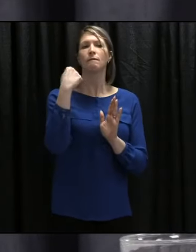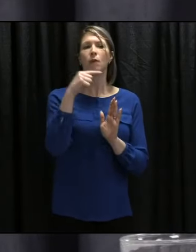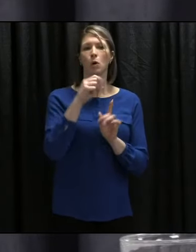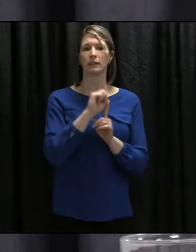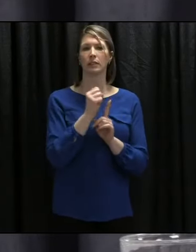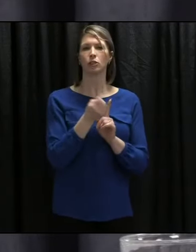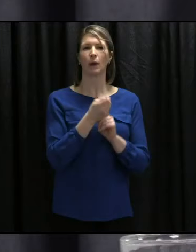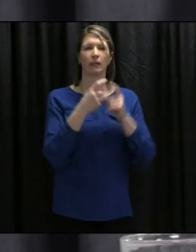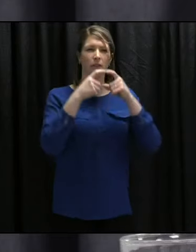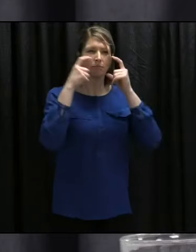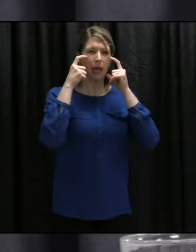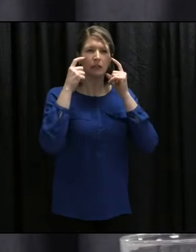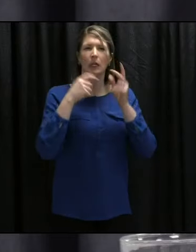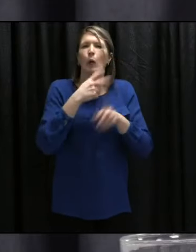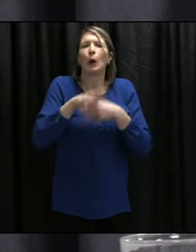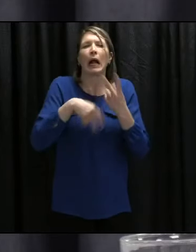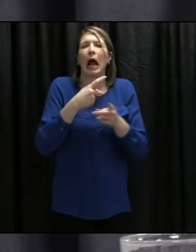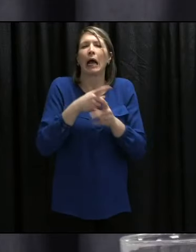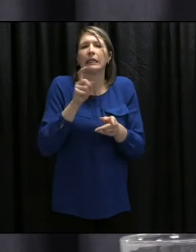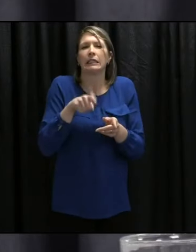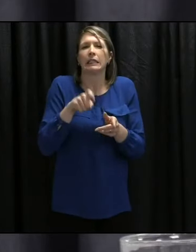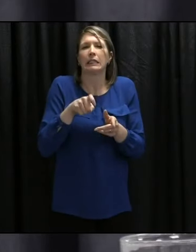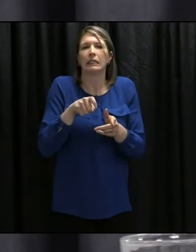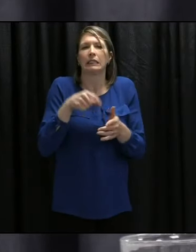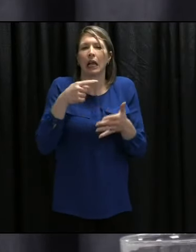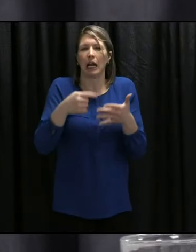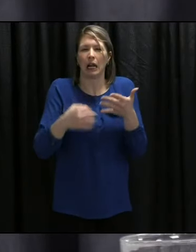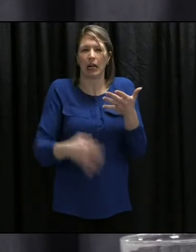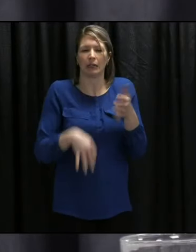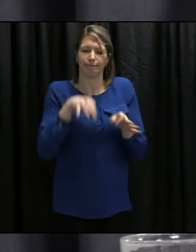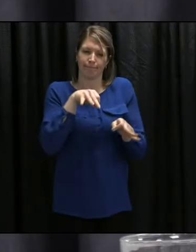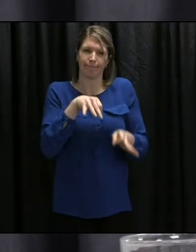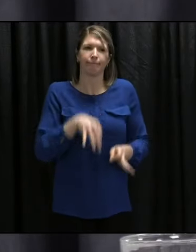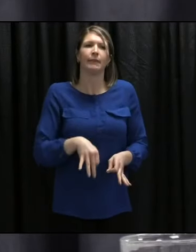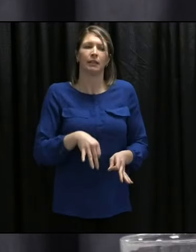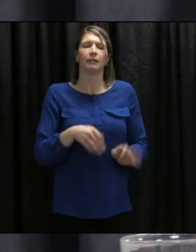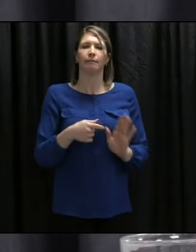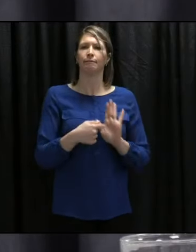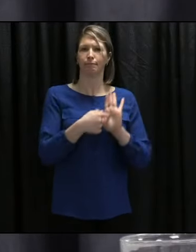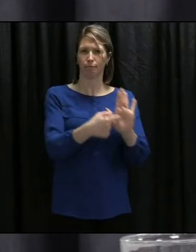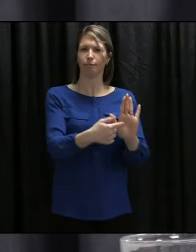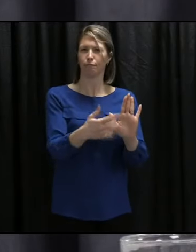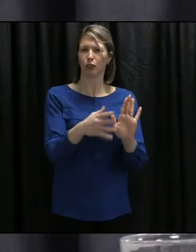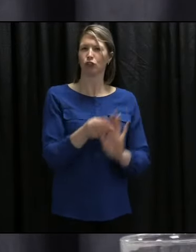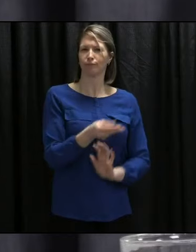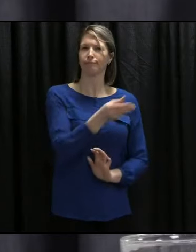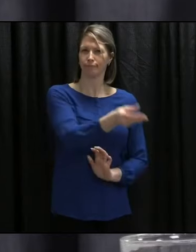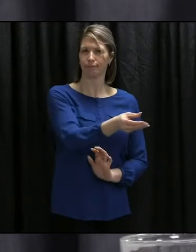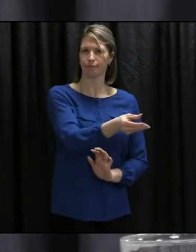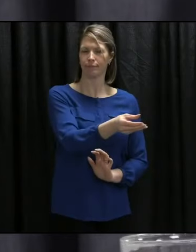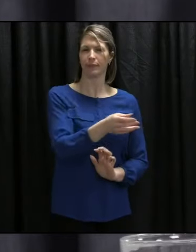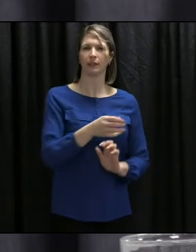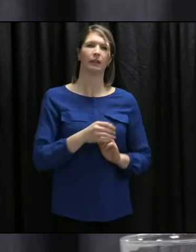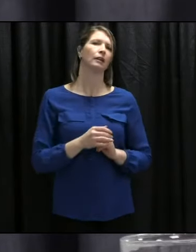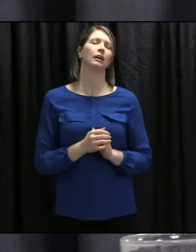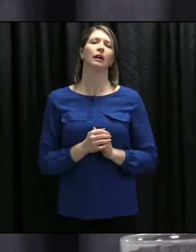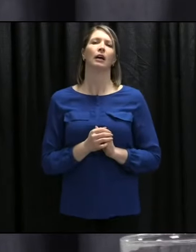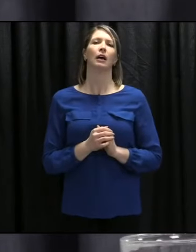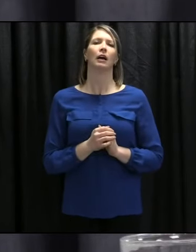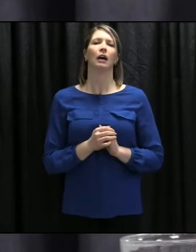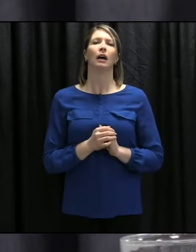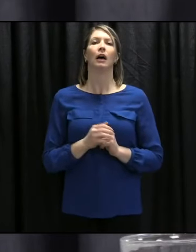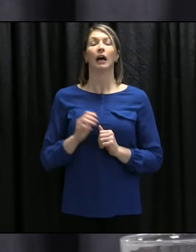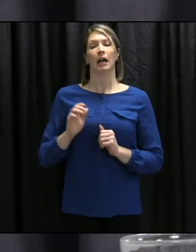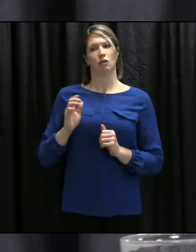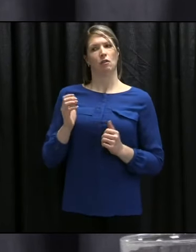isolation and how to go about that, particularly if that is not something they're used to. These plans from a pandemic point of